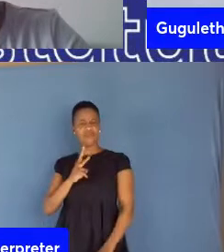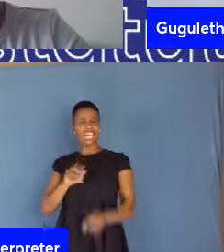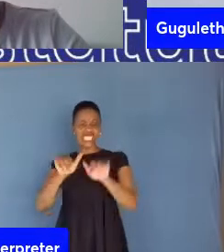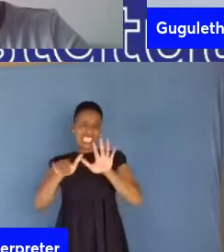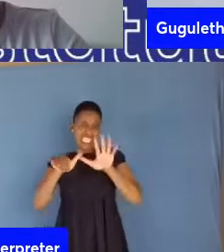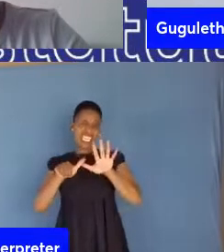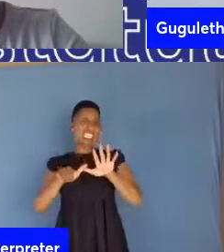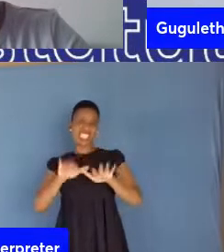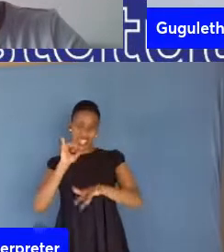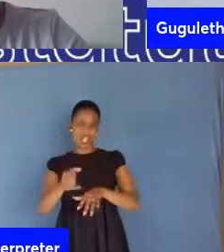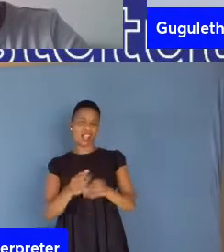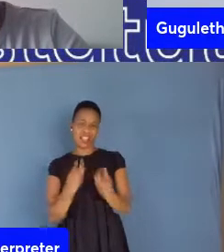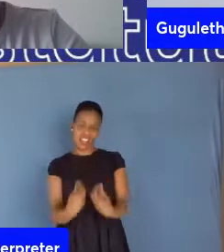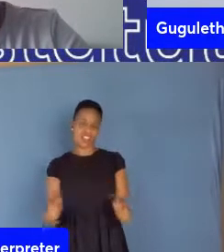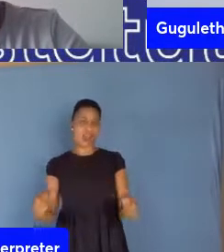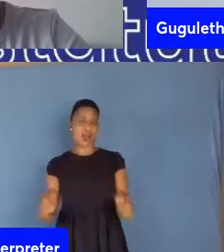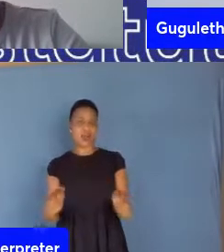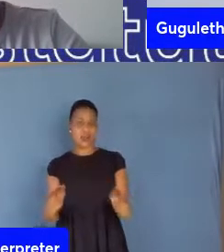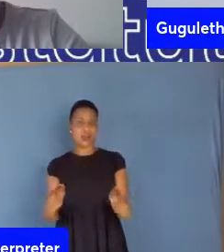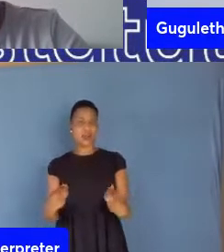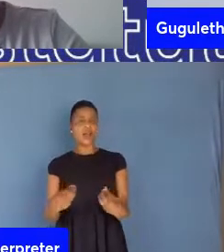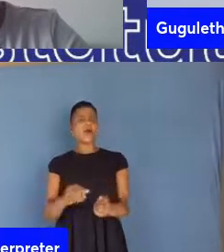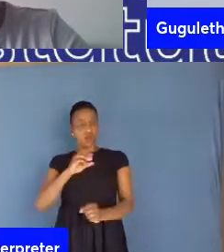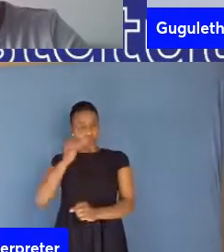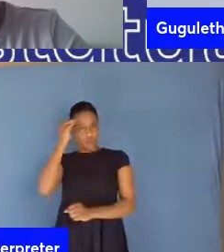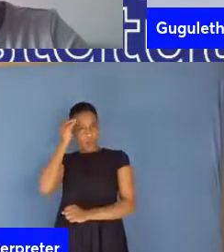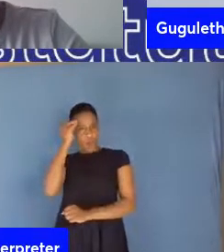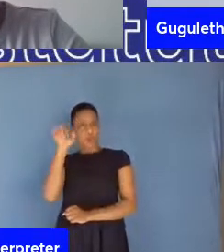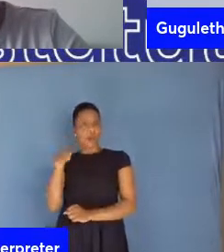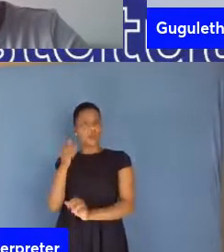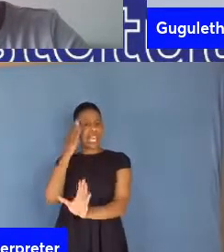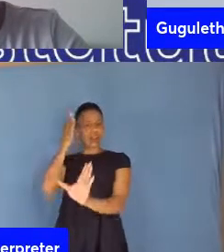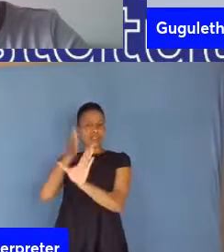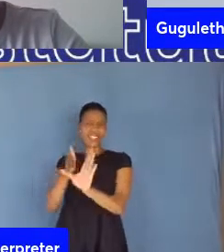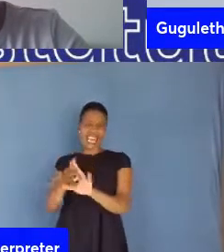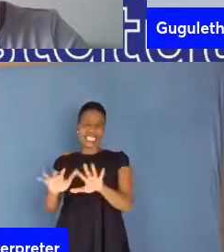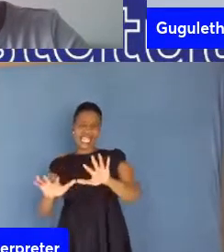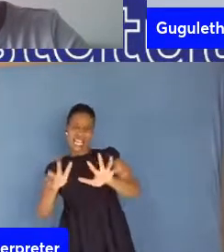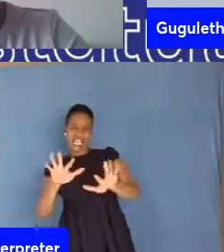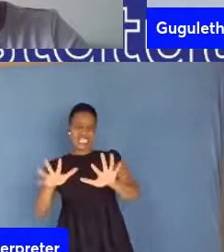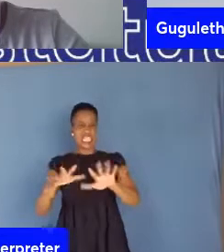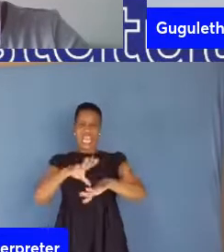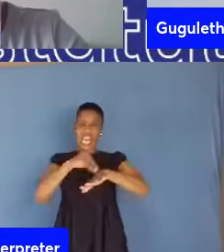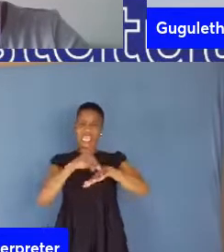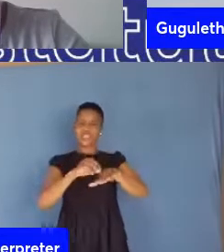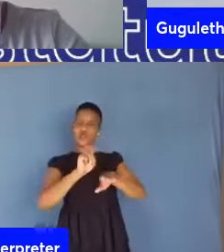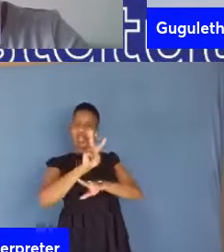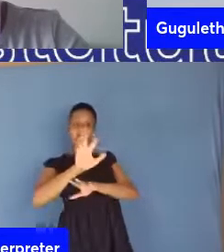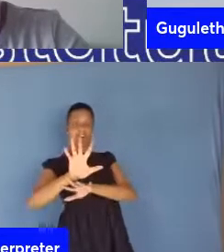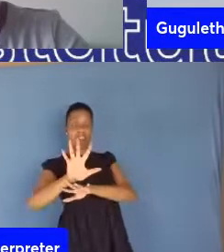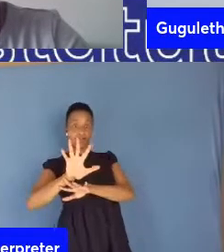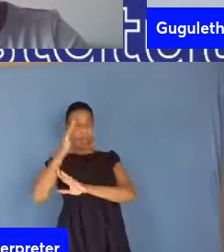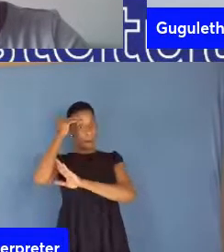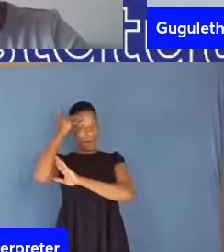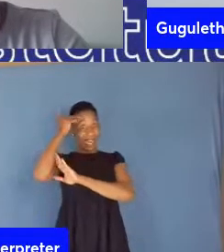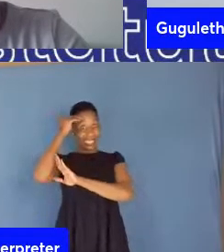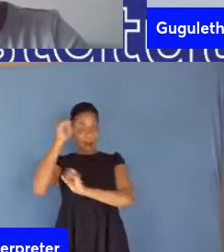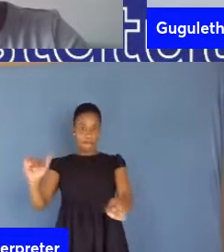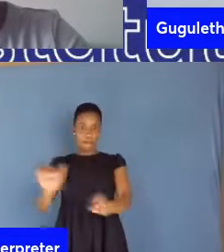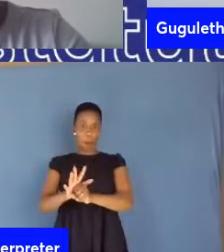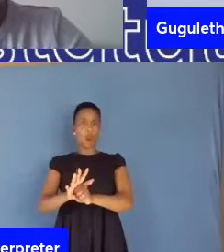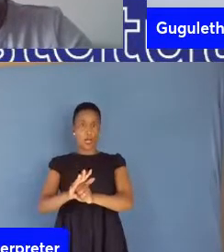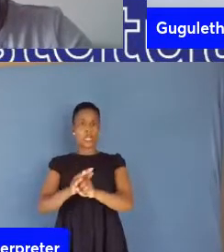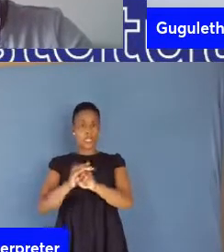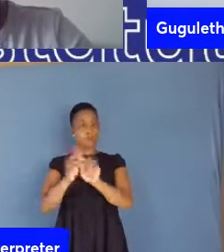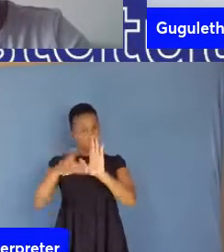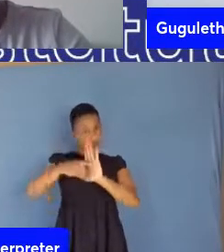because we know psychologically that, until you are around age 25, your mind is not fully, your brain is not